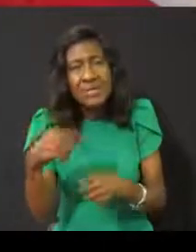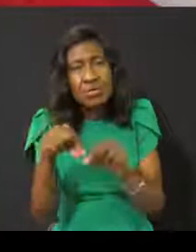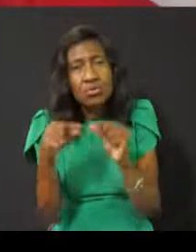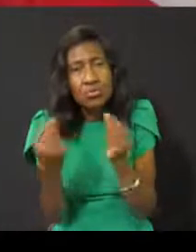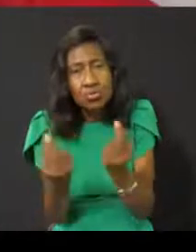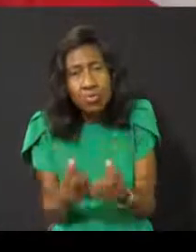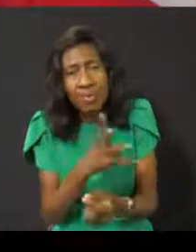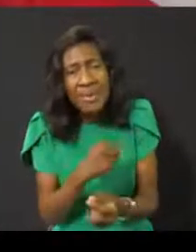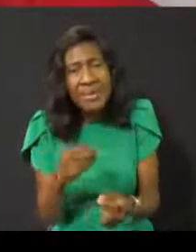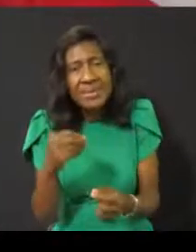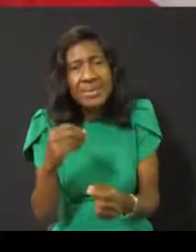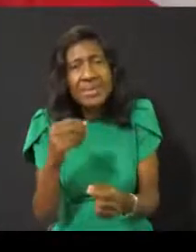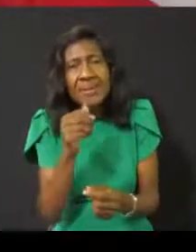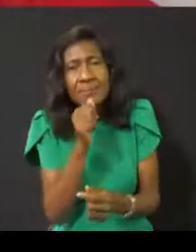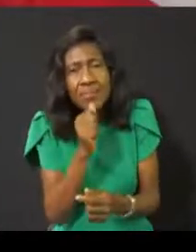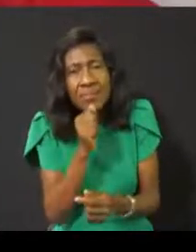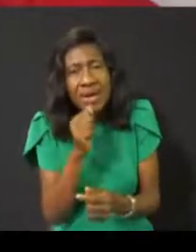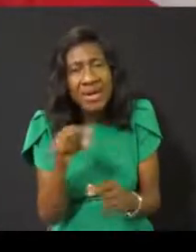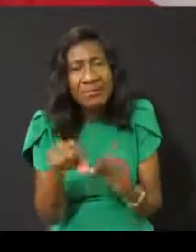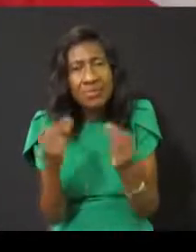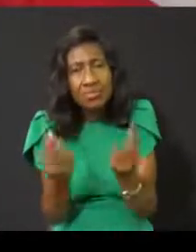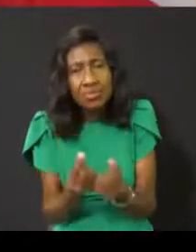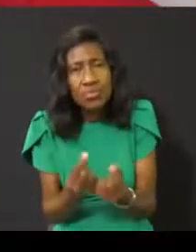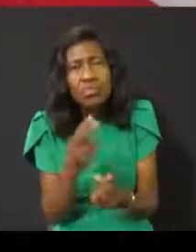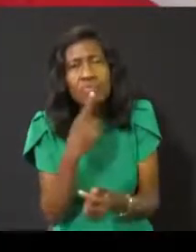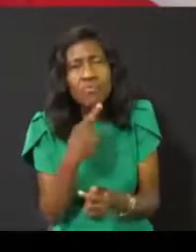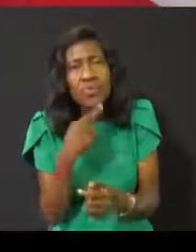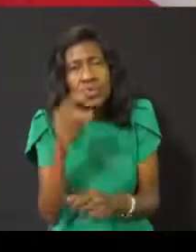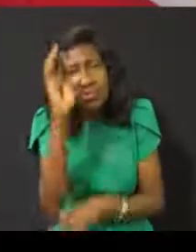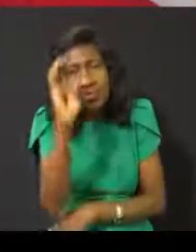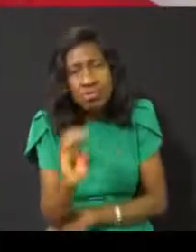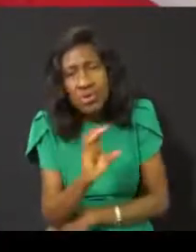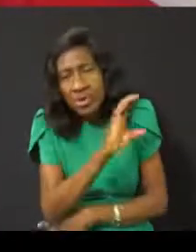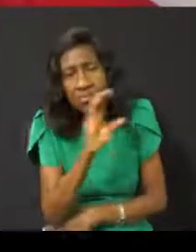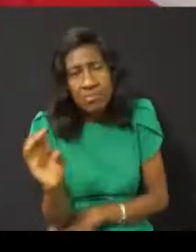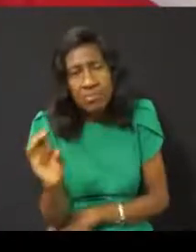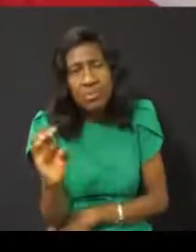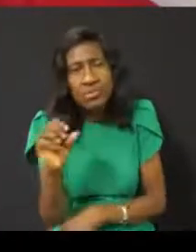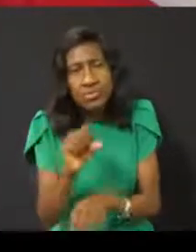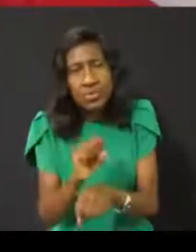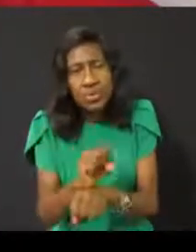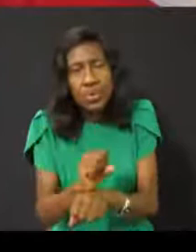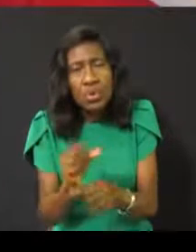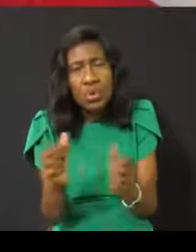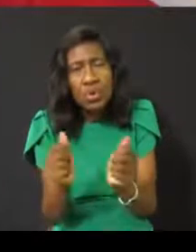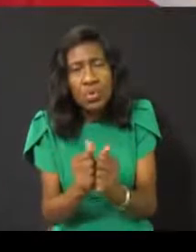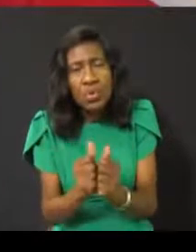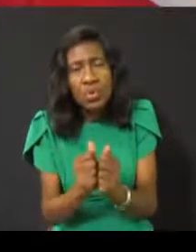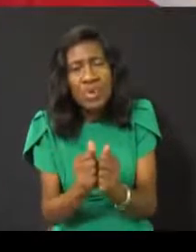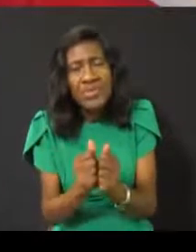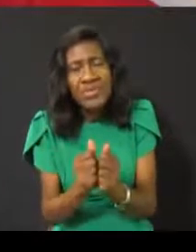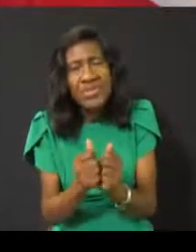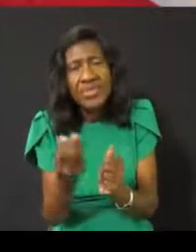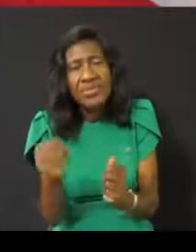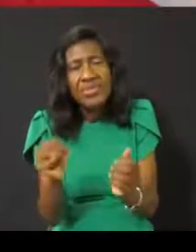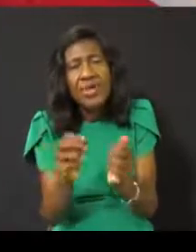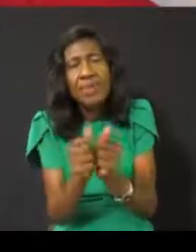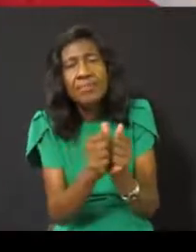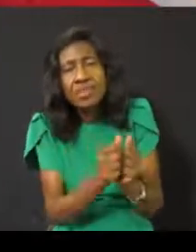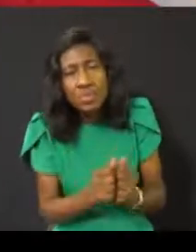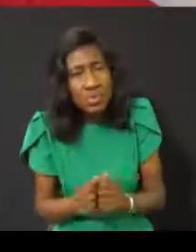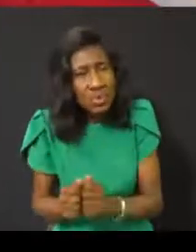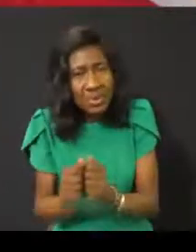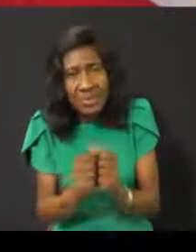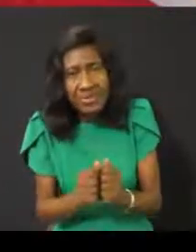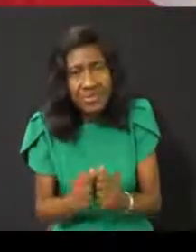the Red Cross coming to work with us, our amazing volunteers from the community, everyone working together to meet the